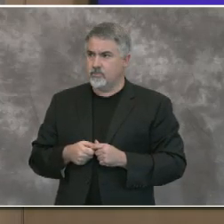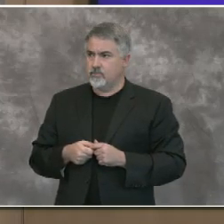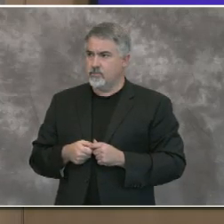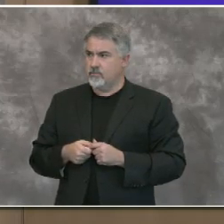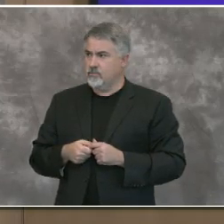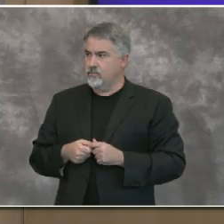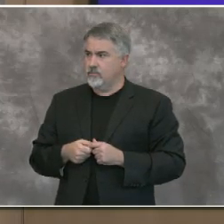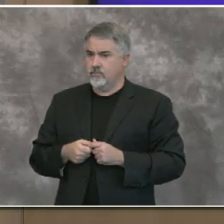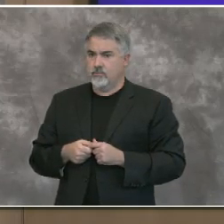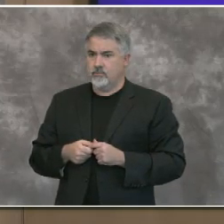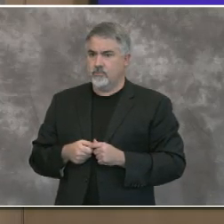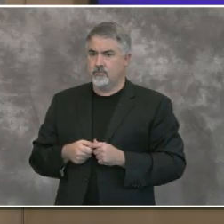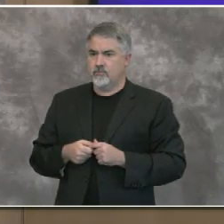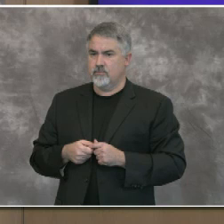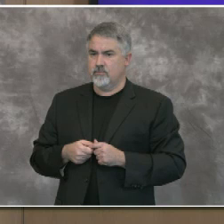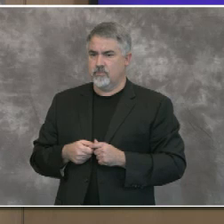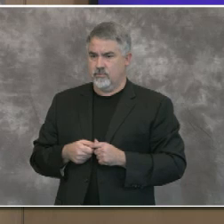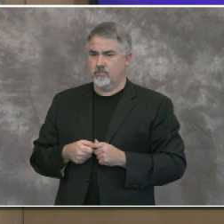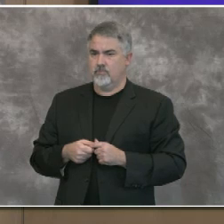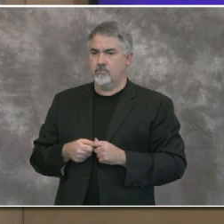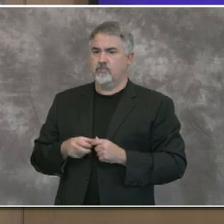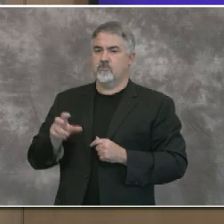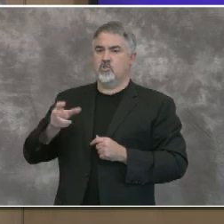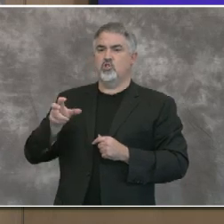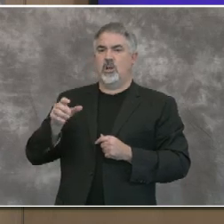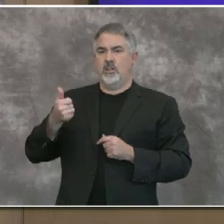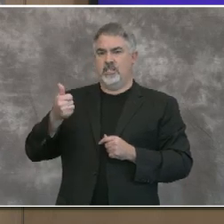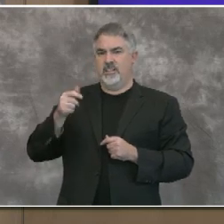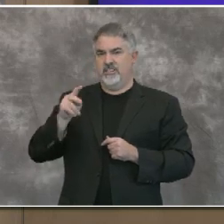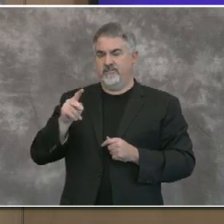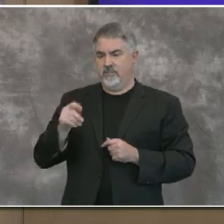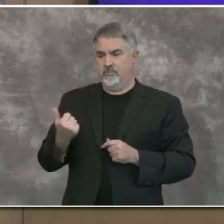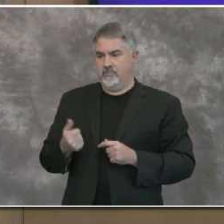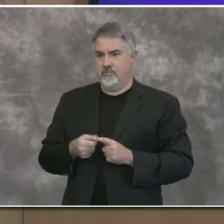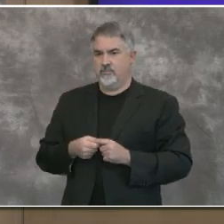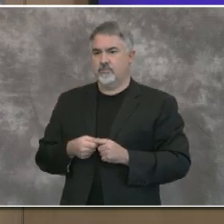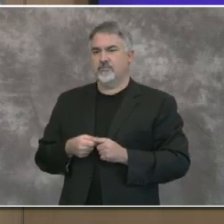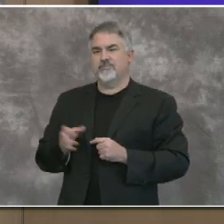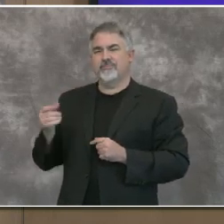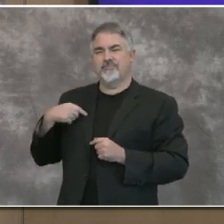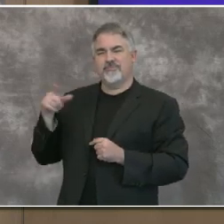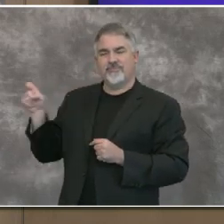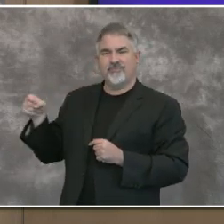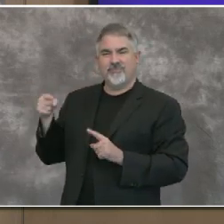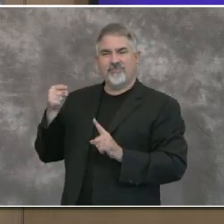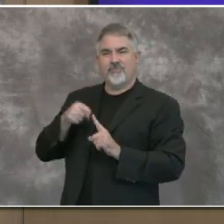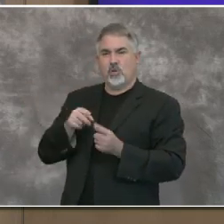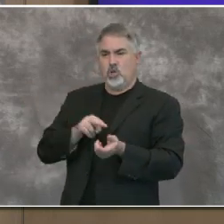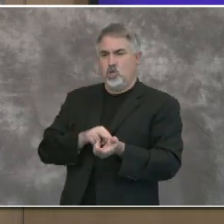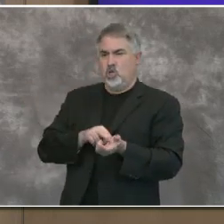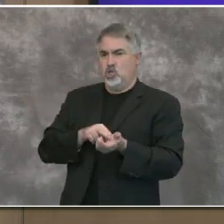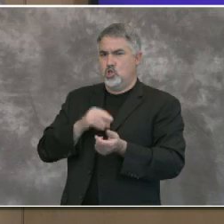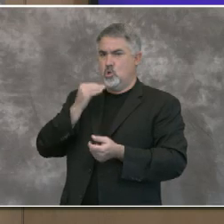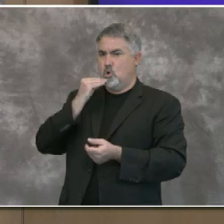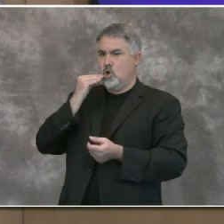Hi, it's Vanessa Benhassi at 10 News. So I have a question regarding a nursing home in El Cajon. It's